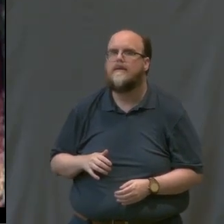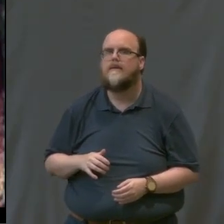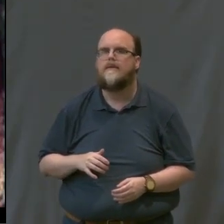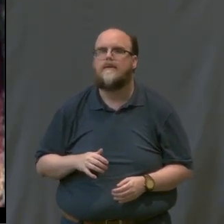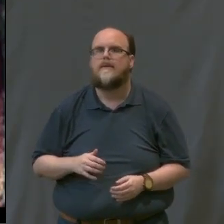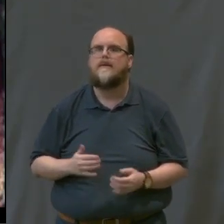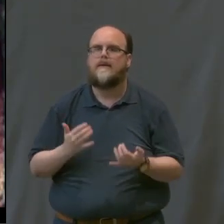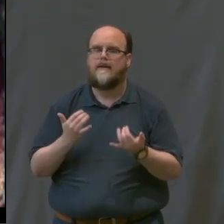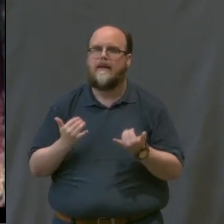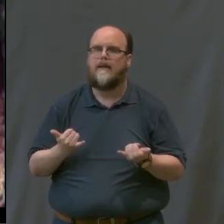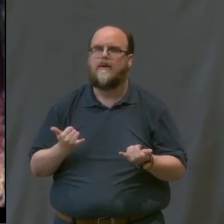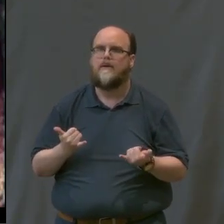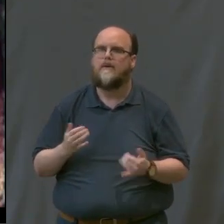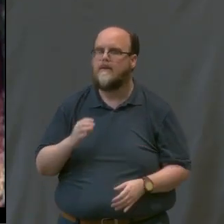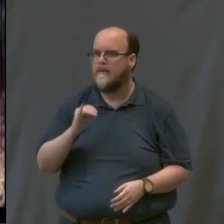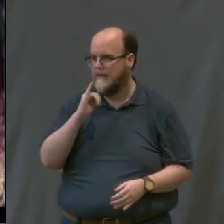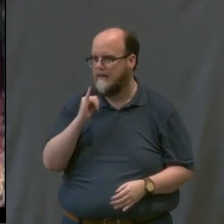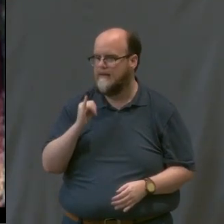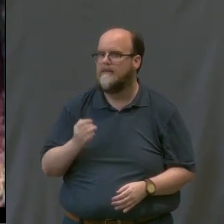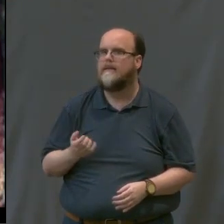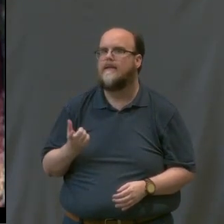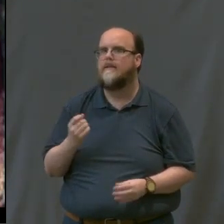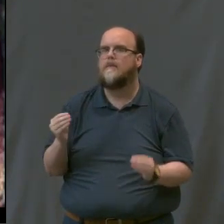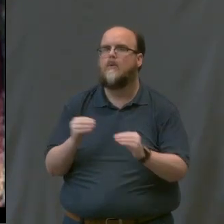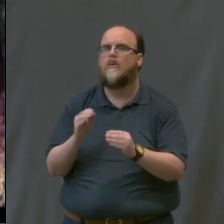Now, there is a little bit more